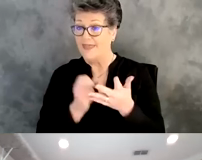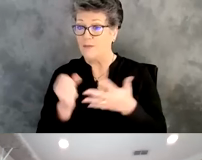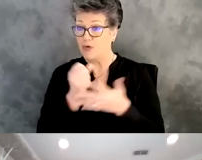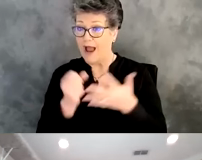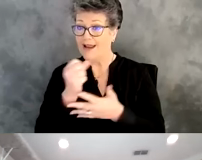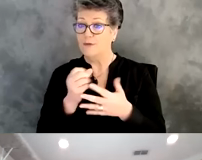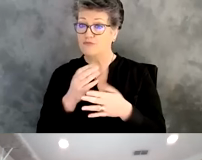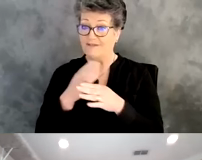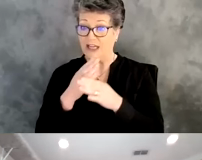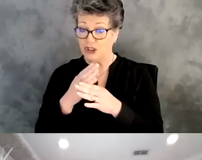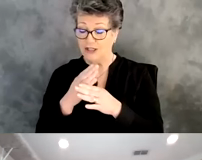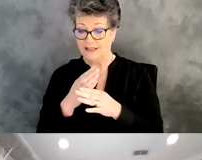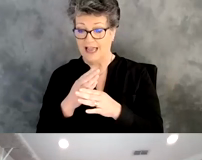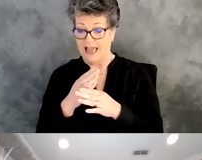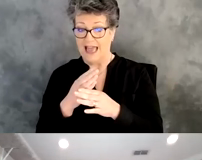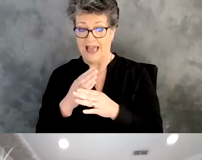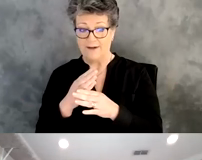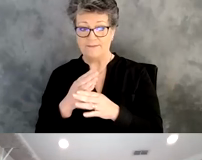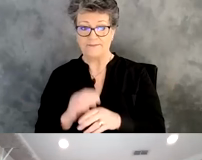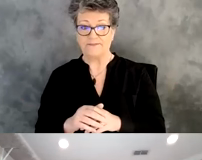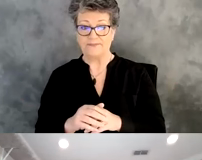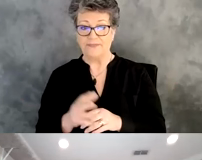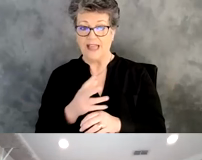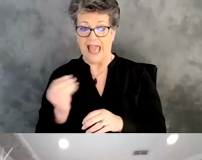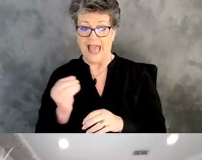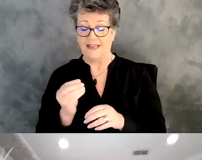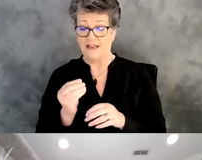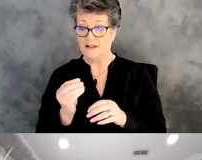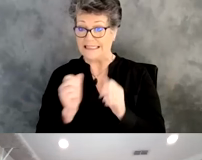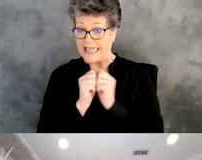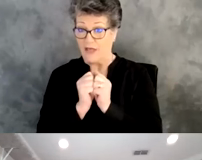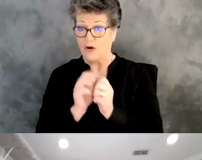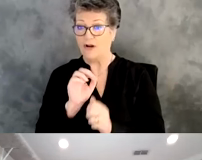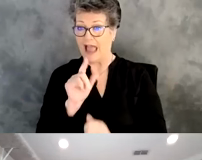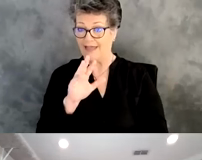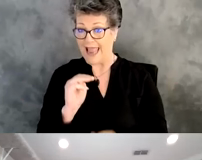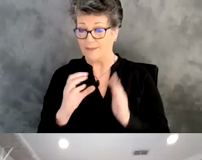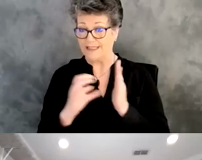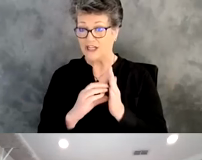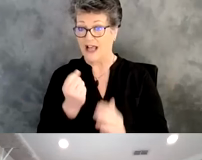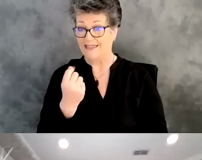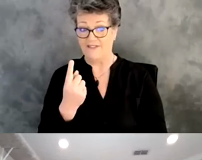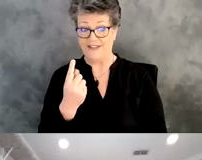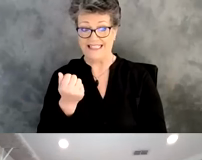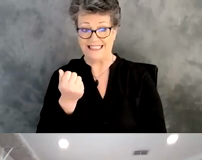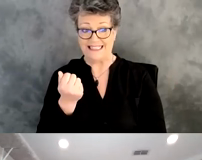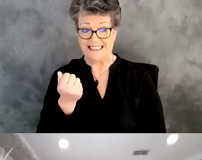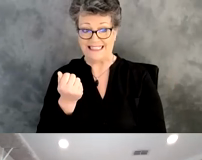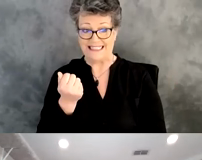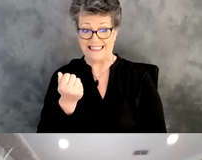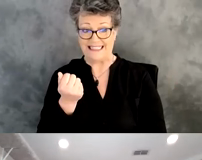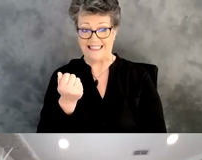prevention and addresses social drivers of health. And collectively, the CalAIM Section 1115 demonstration and CalAIM